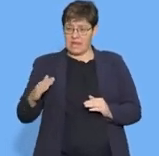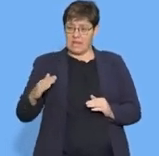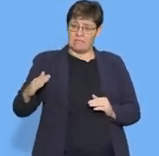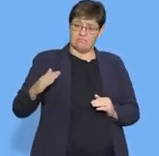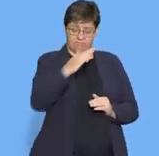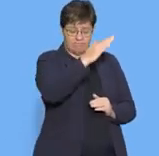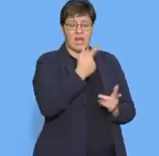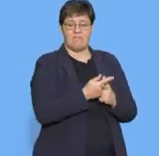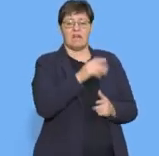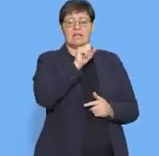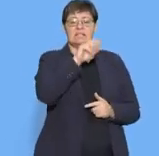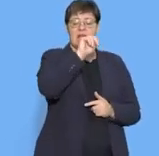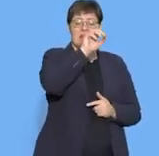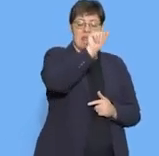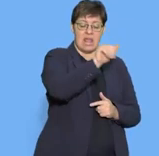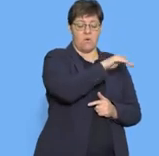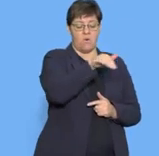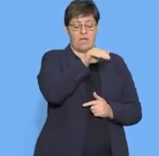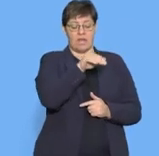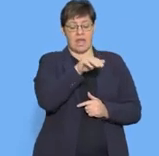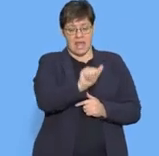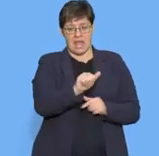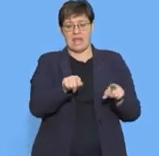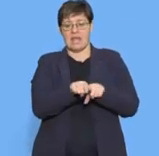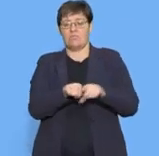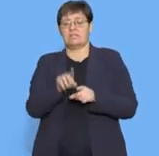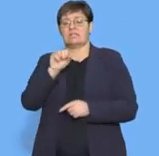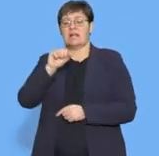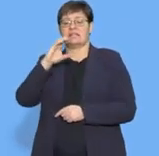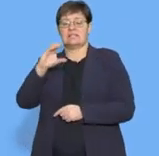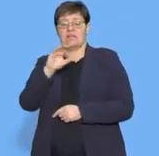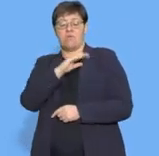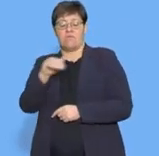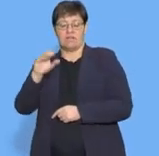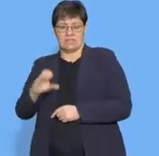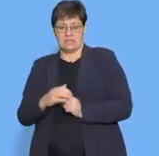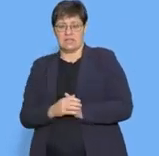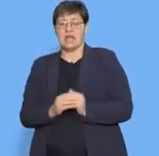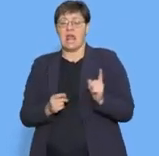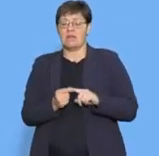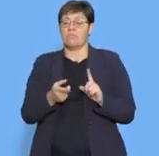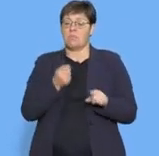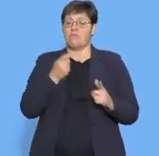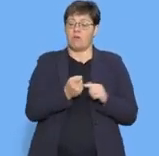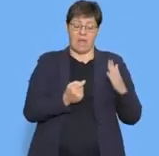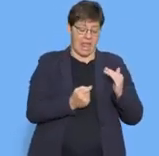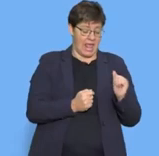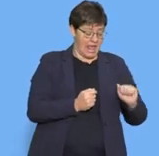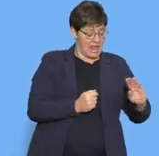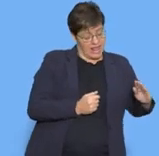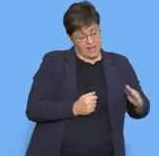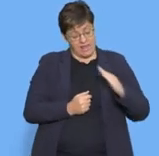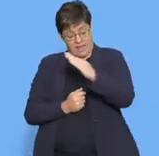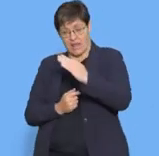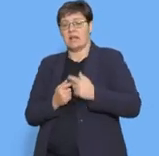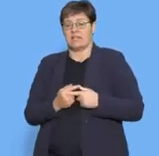prove that sine A over A is equal to sine C over C. And if we drew the altitude from A, we can prove that sine B